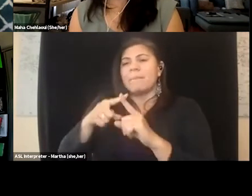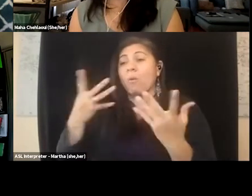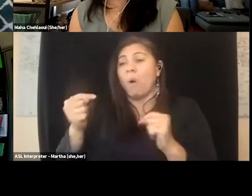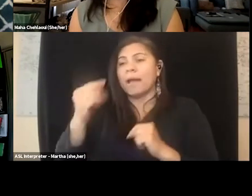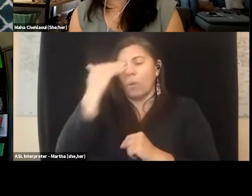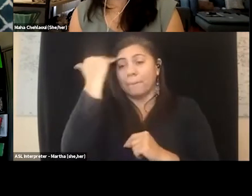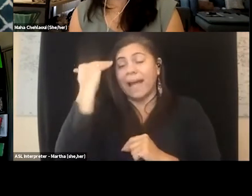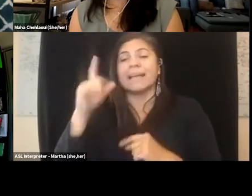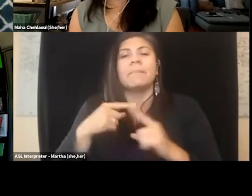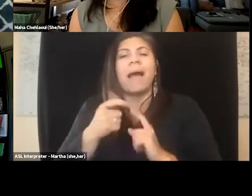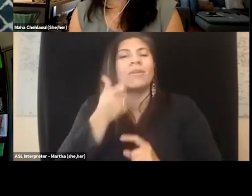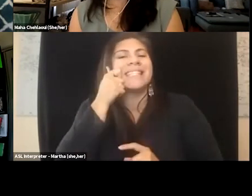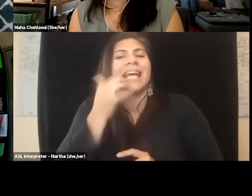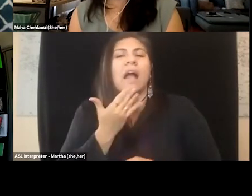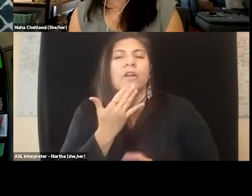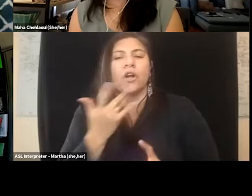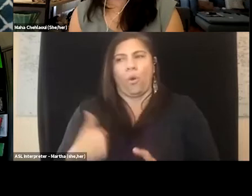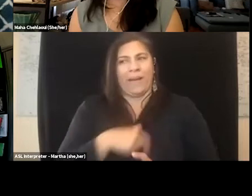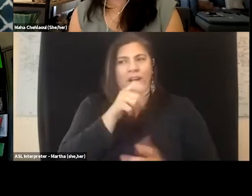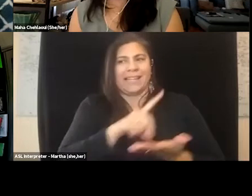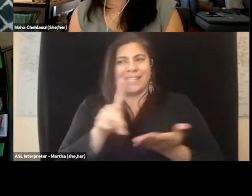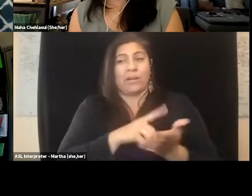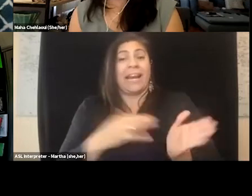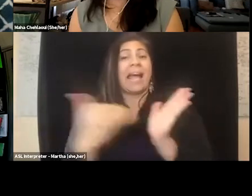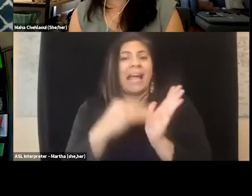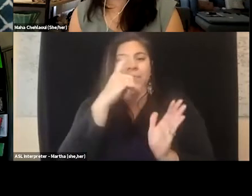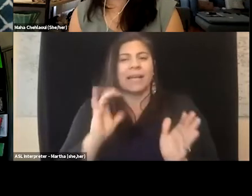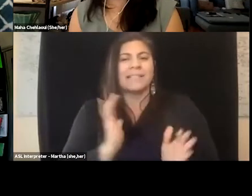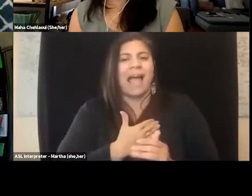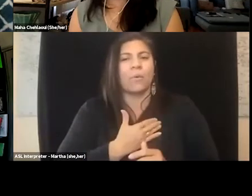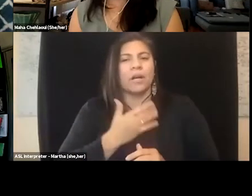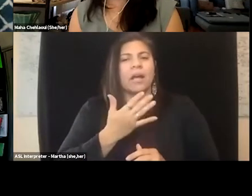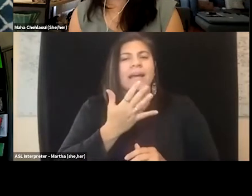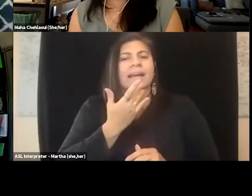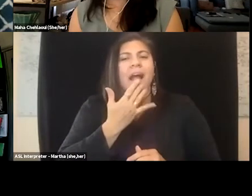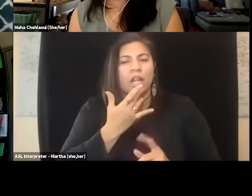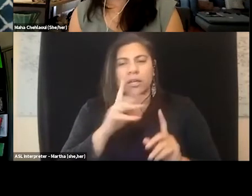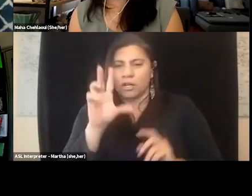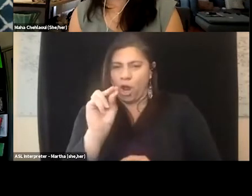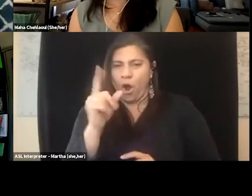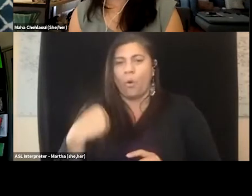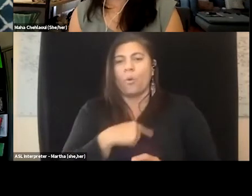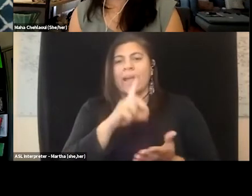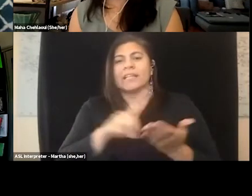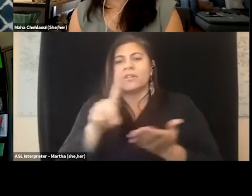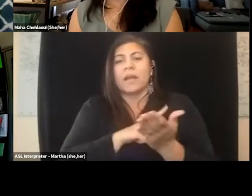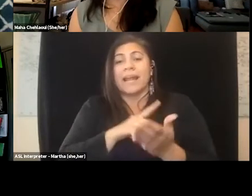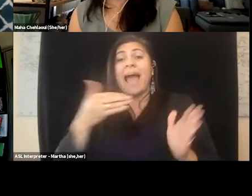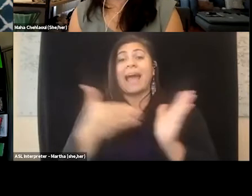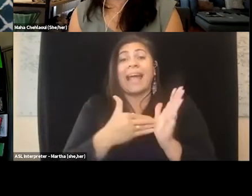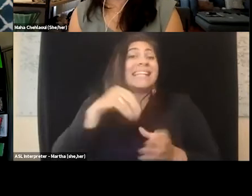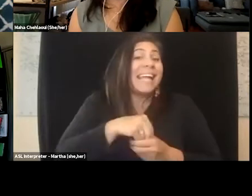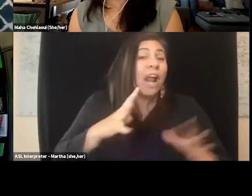been discriminated against because of our skin color. We have been discriminated against in Hollywood because of